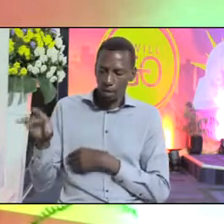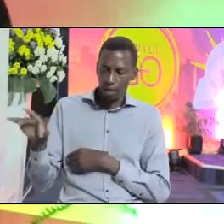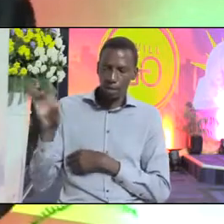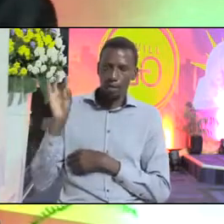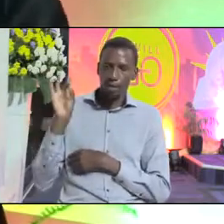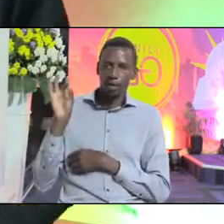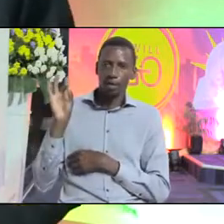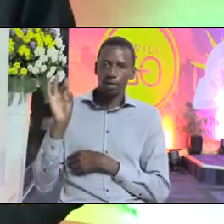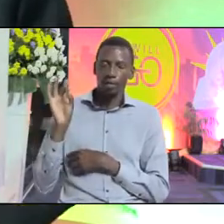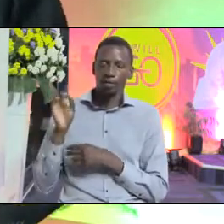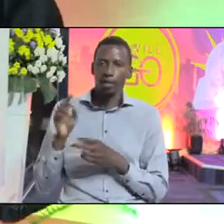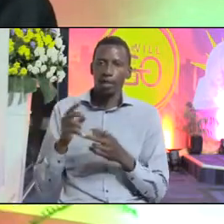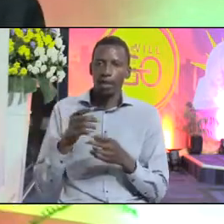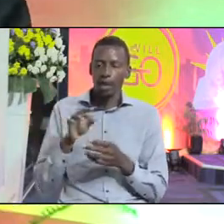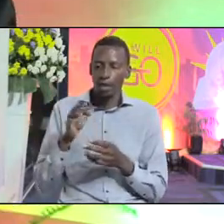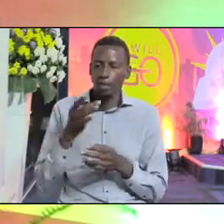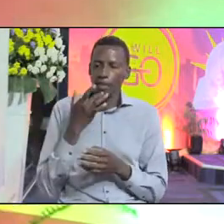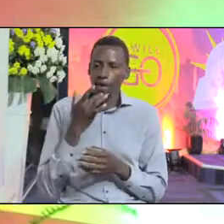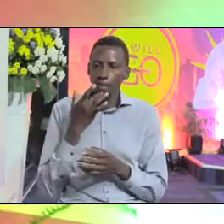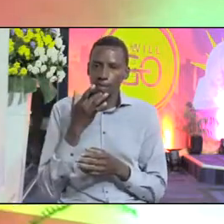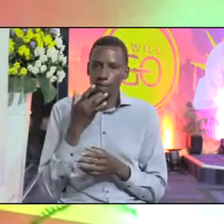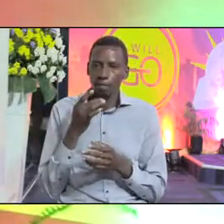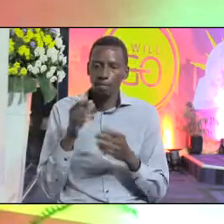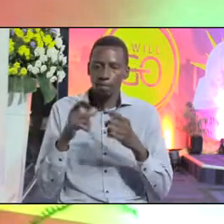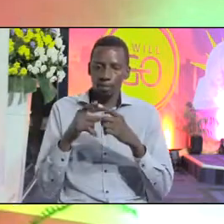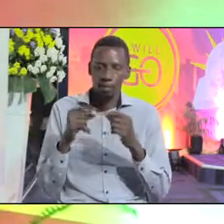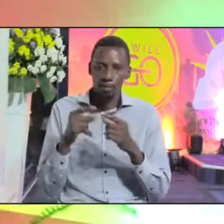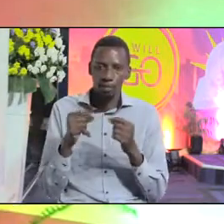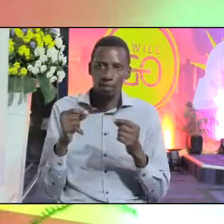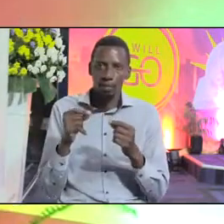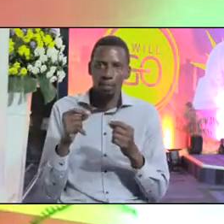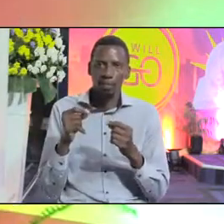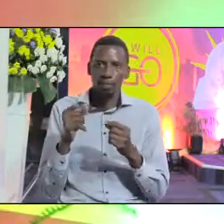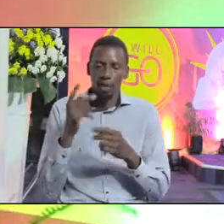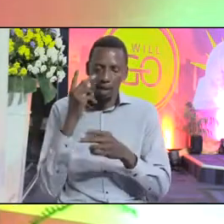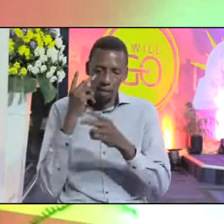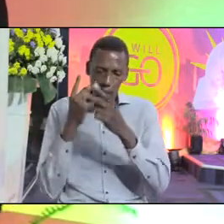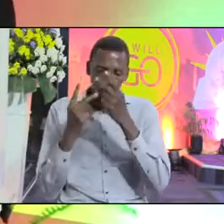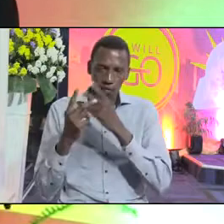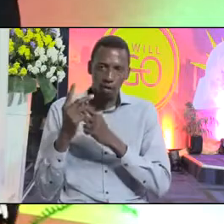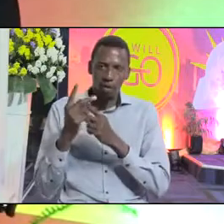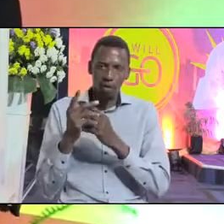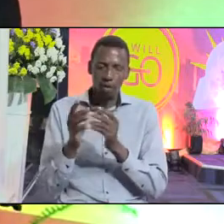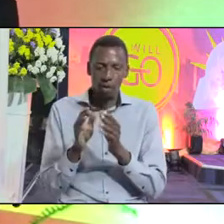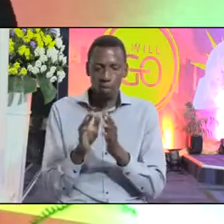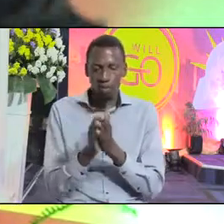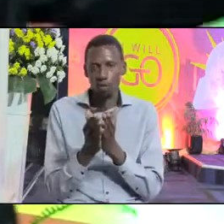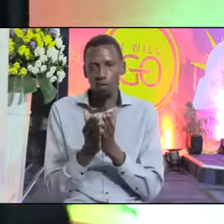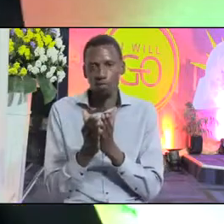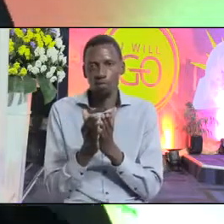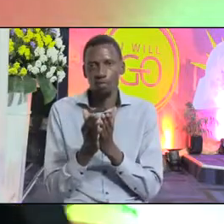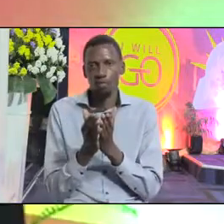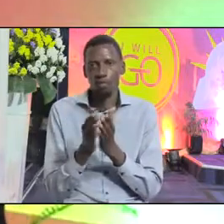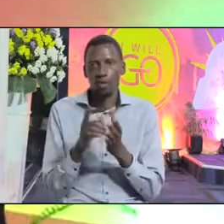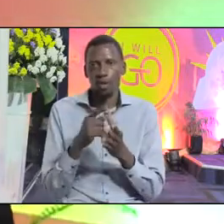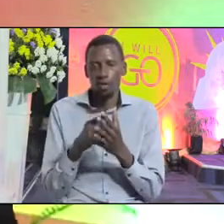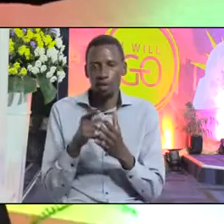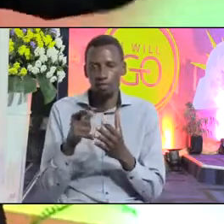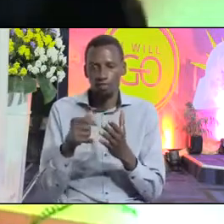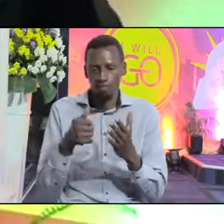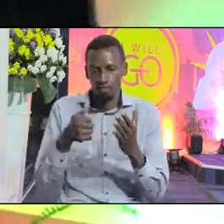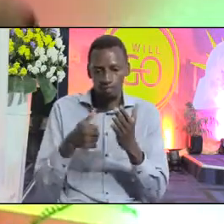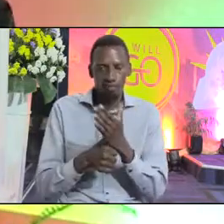up a favorite phrase of Habakkuk's prophetic notebook. And then he pins